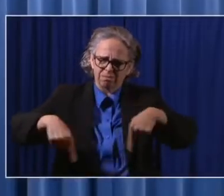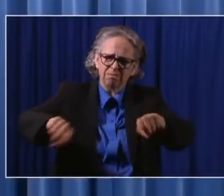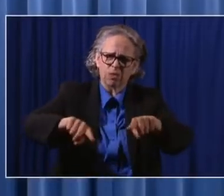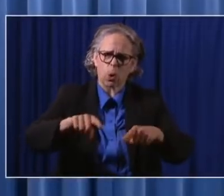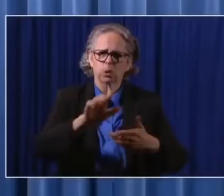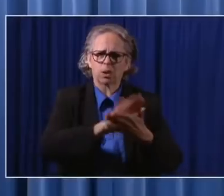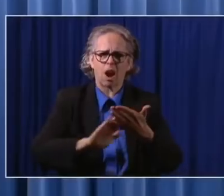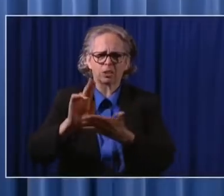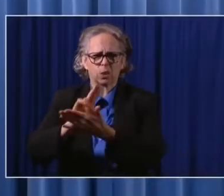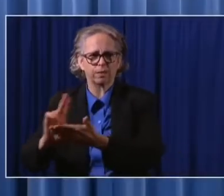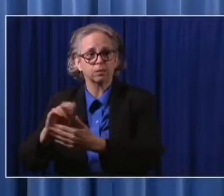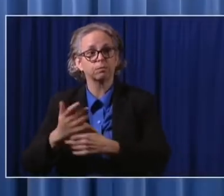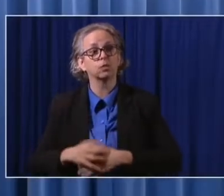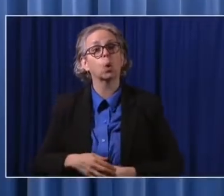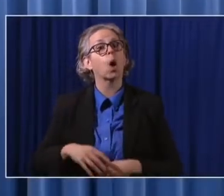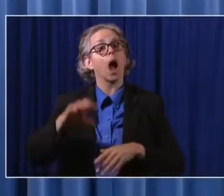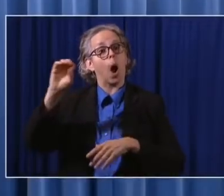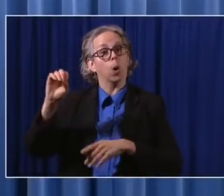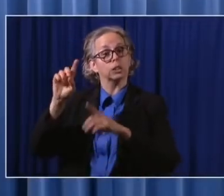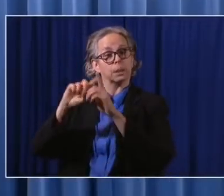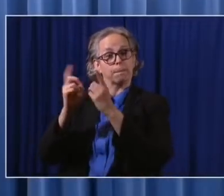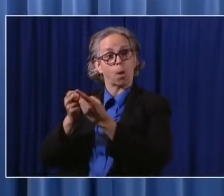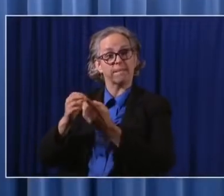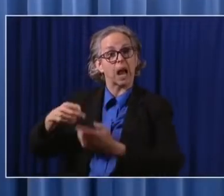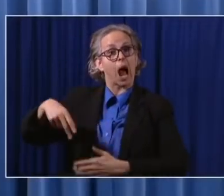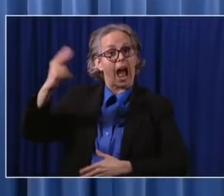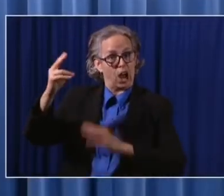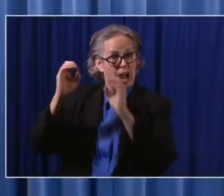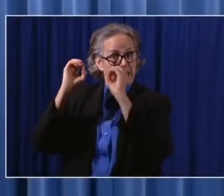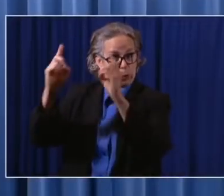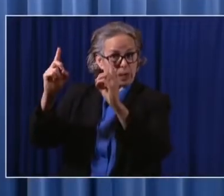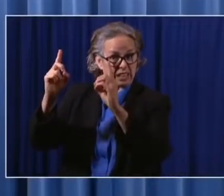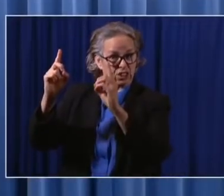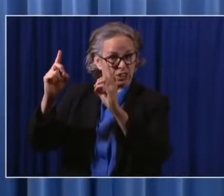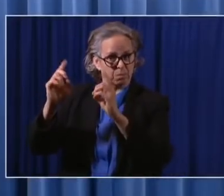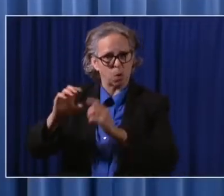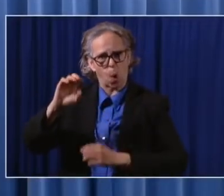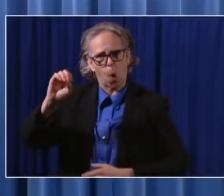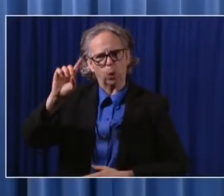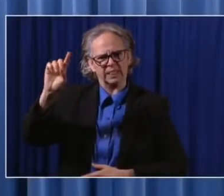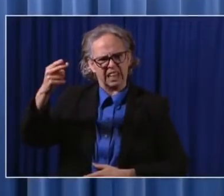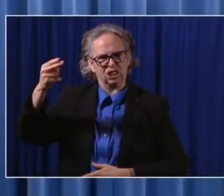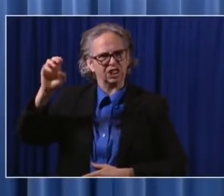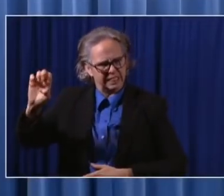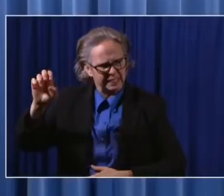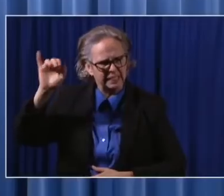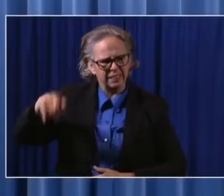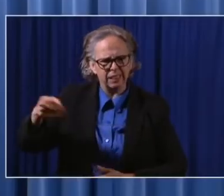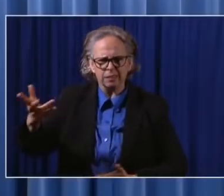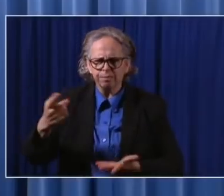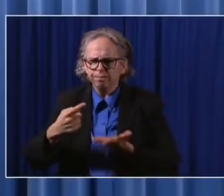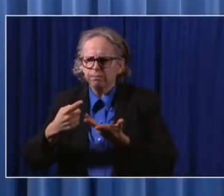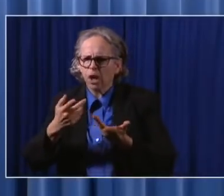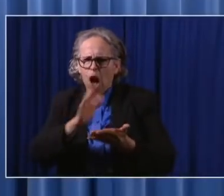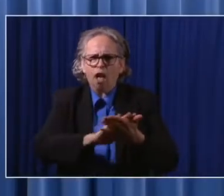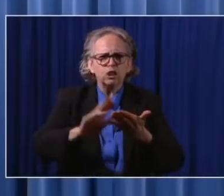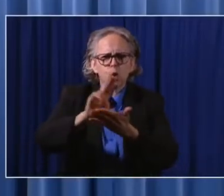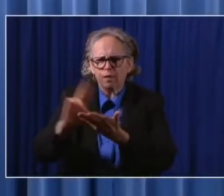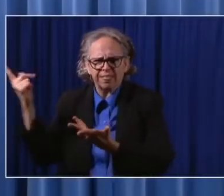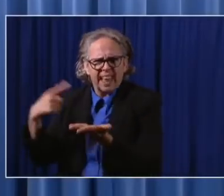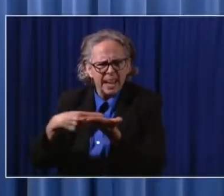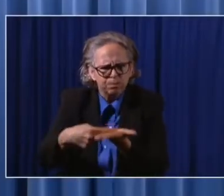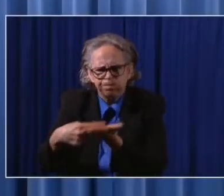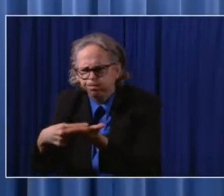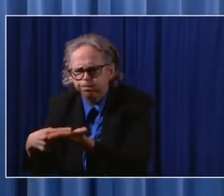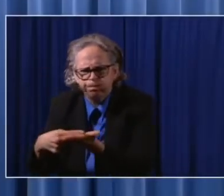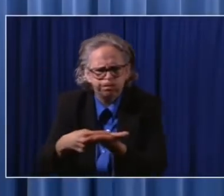Education, in consultation with our colleges, universities, the Ohio Department of Health, and